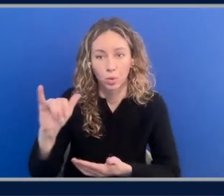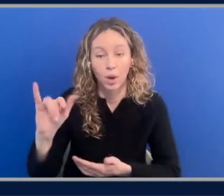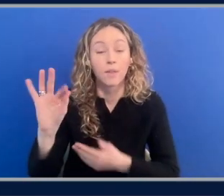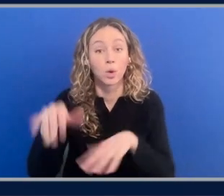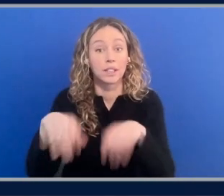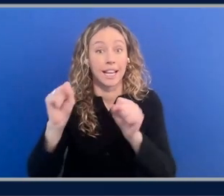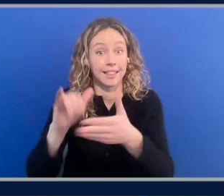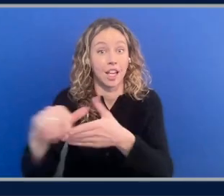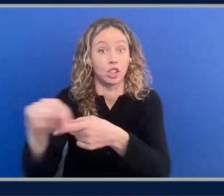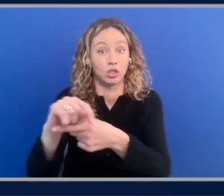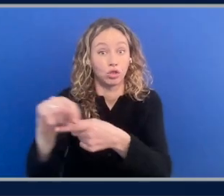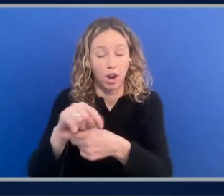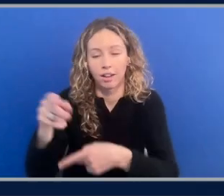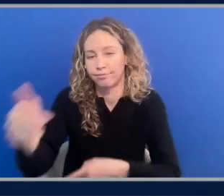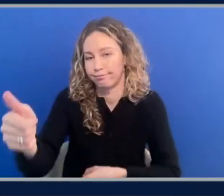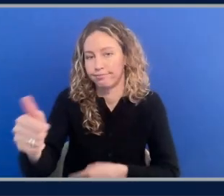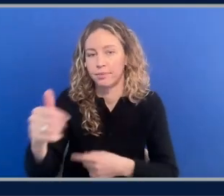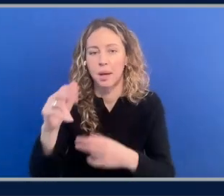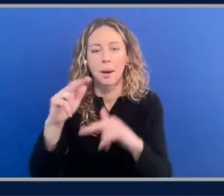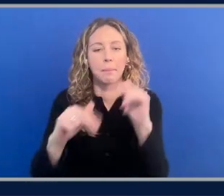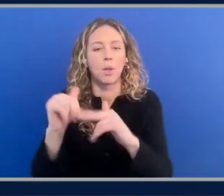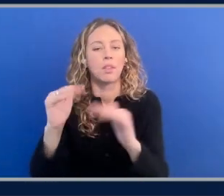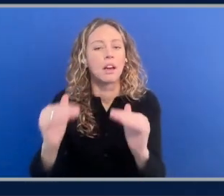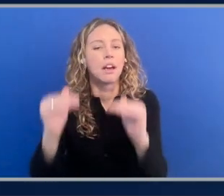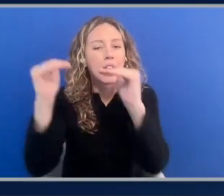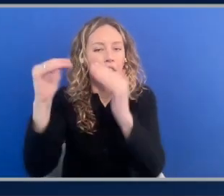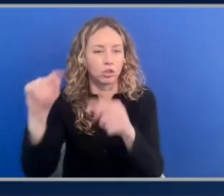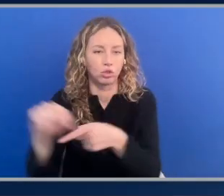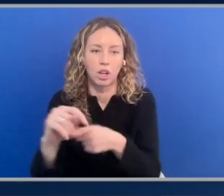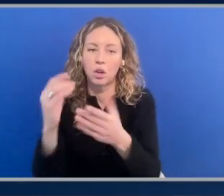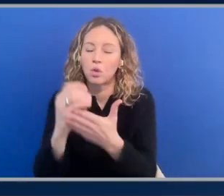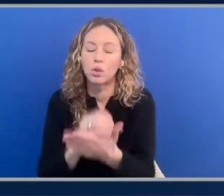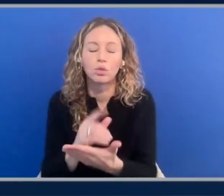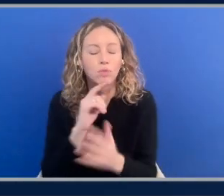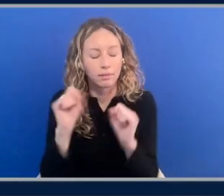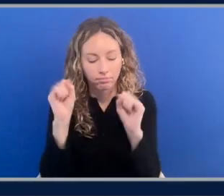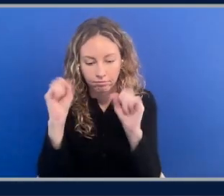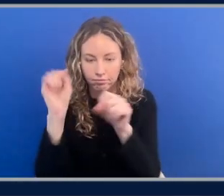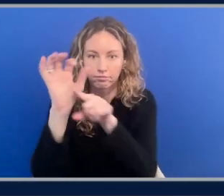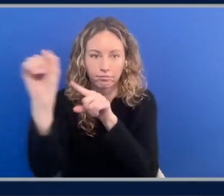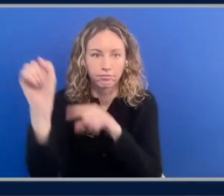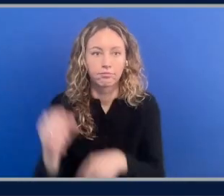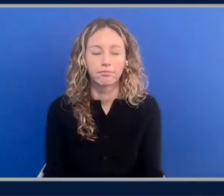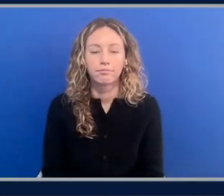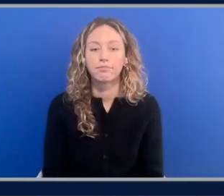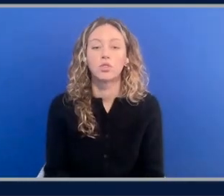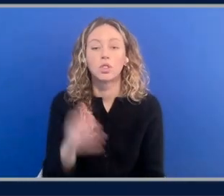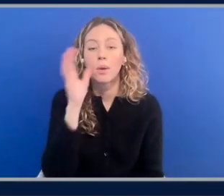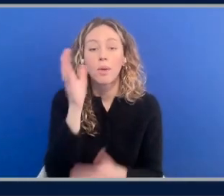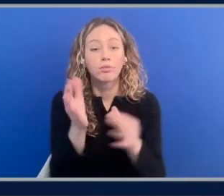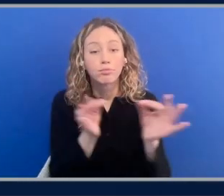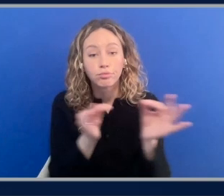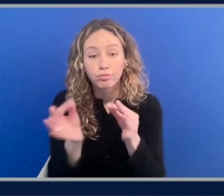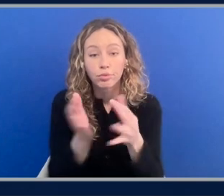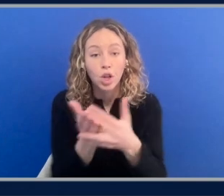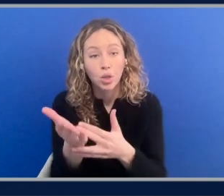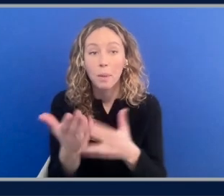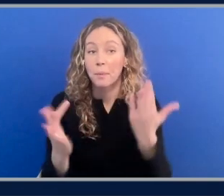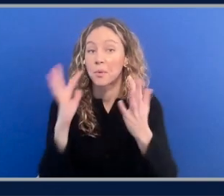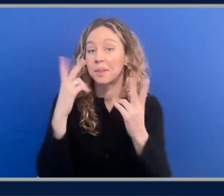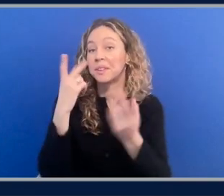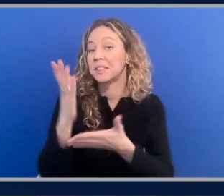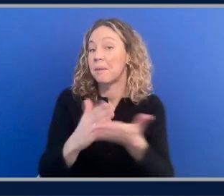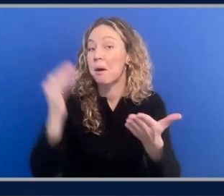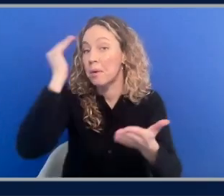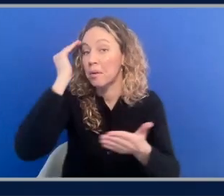person that built the enhanced training course. Incredible training. Yeah. So she goes through it. And you may or may not see someone familiar doing the